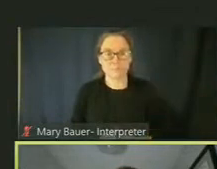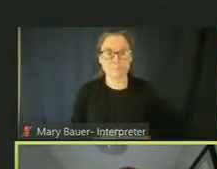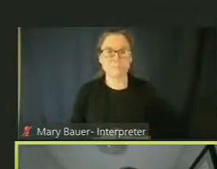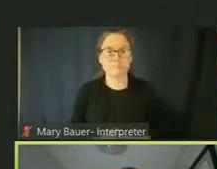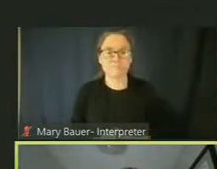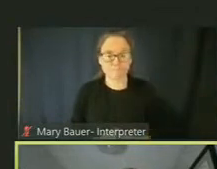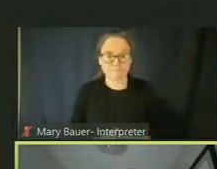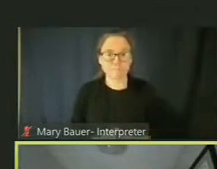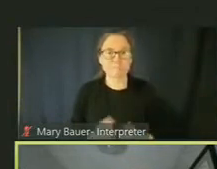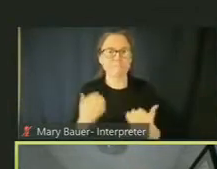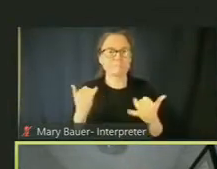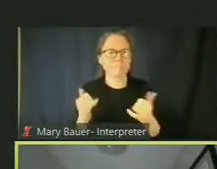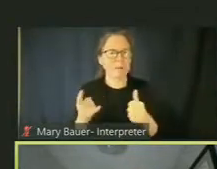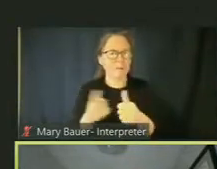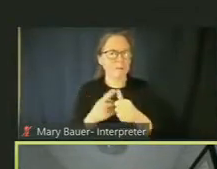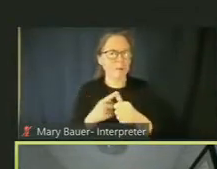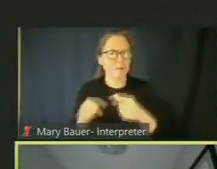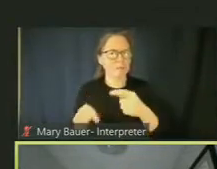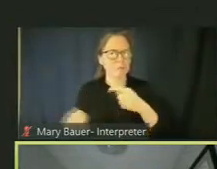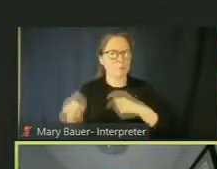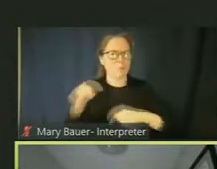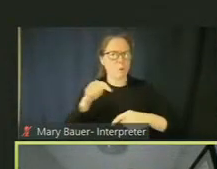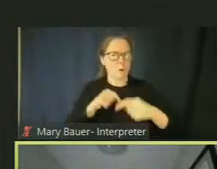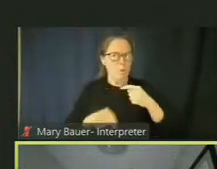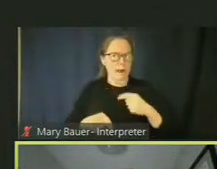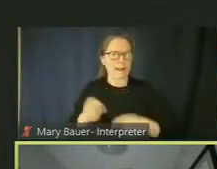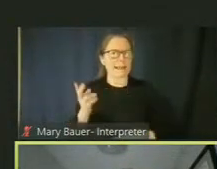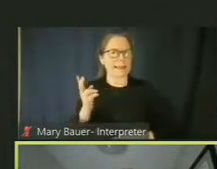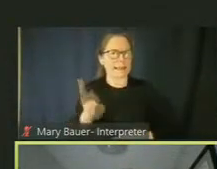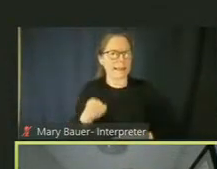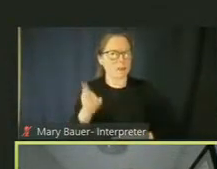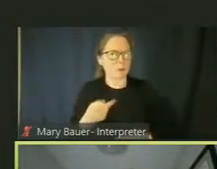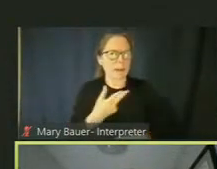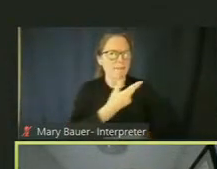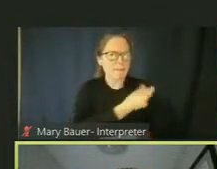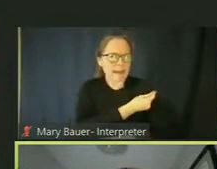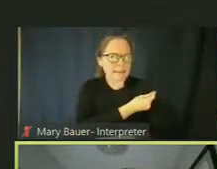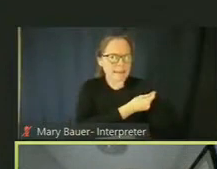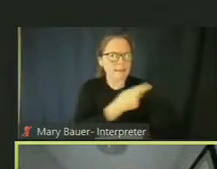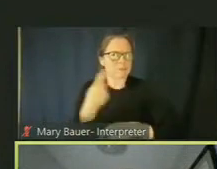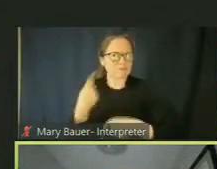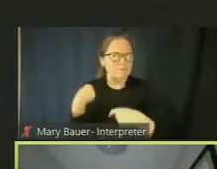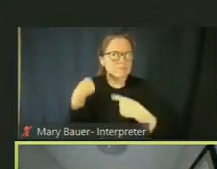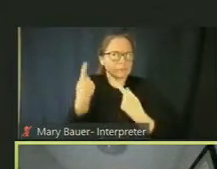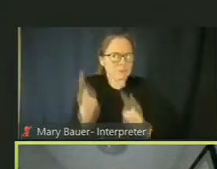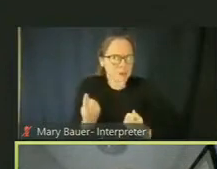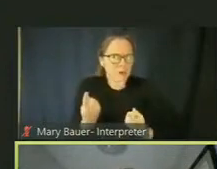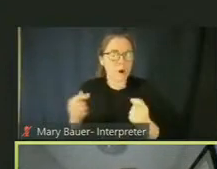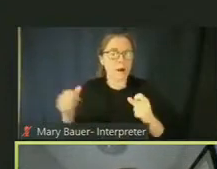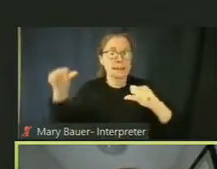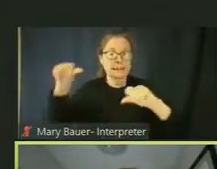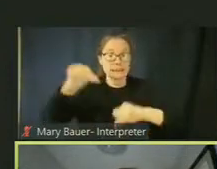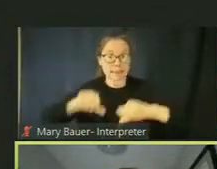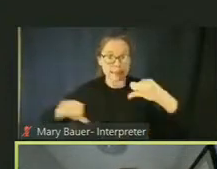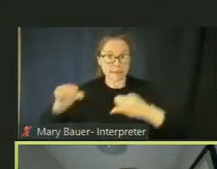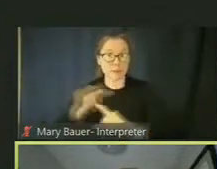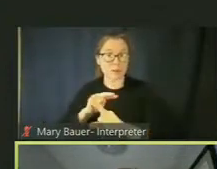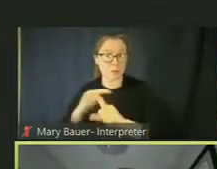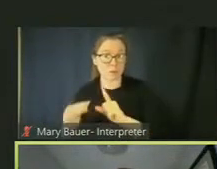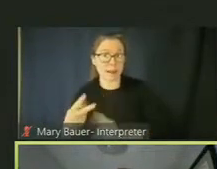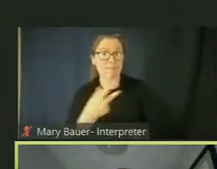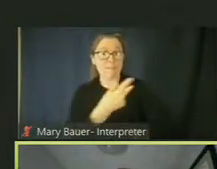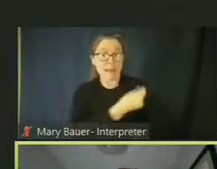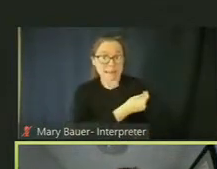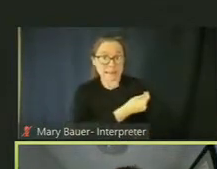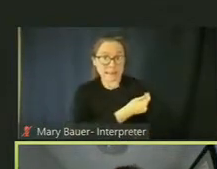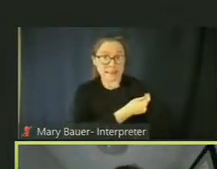Let's walk back a little bit in terms of the history of vaccinations. From our scientific lens, vaccines have been one of